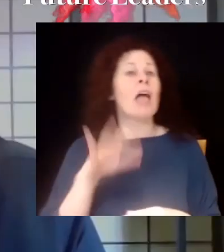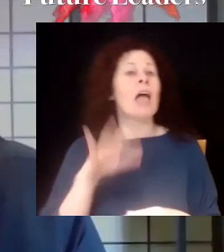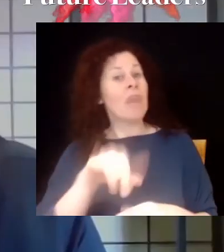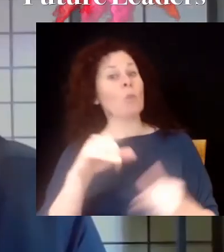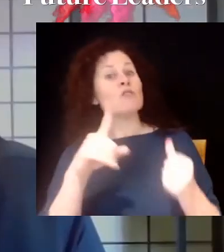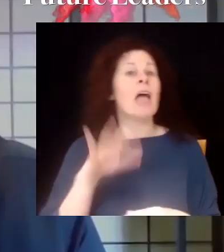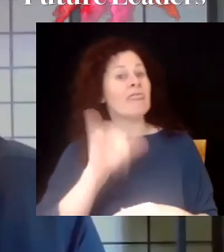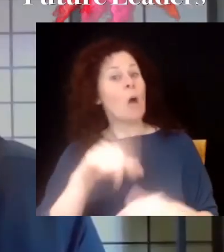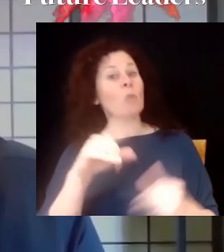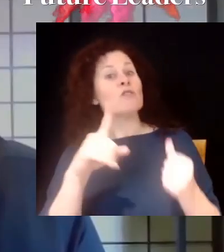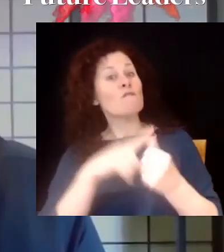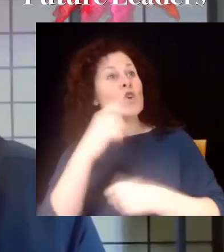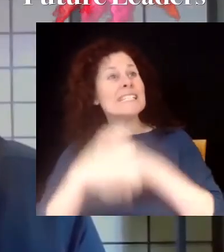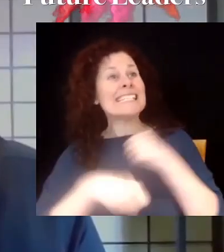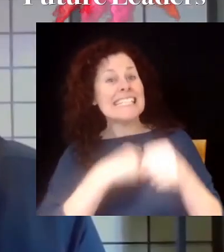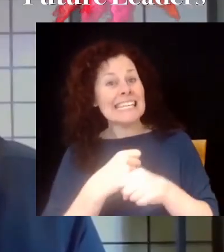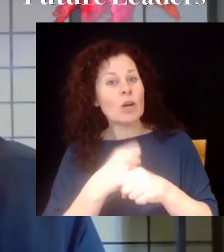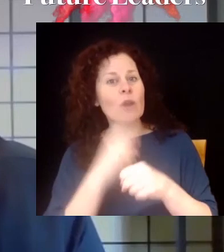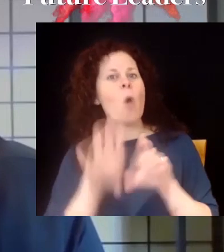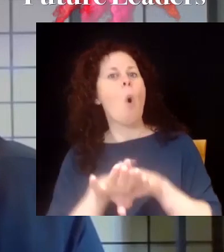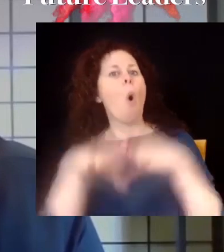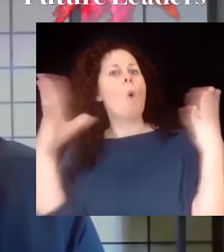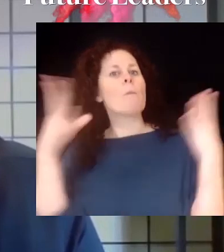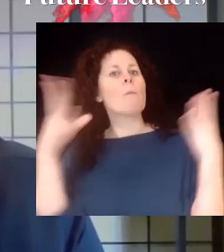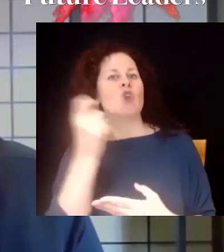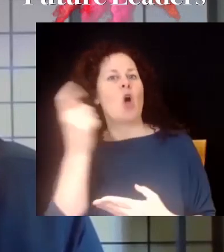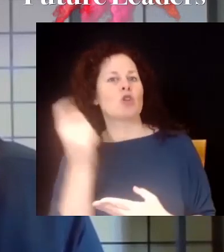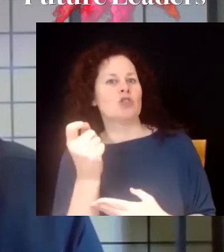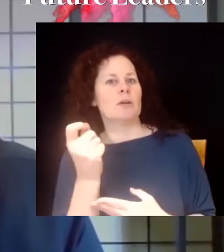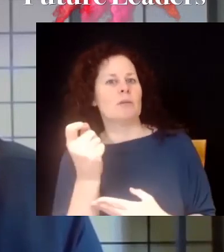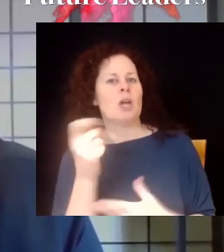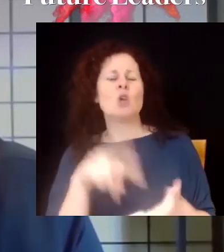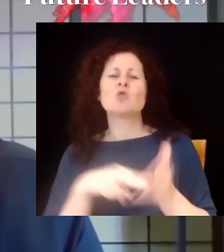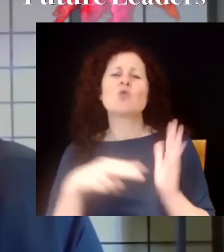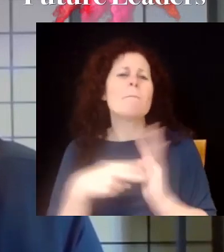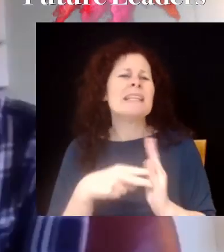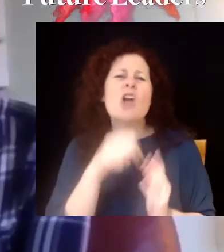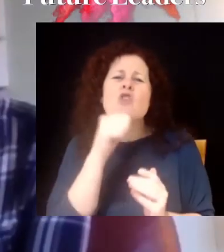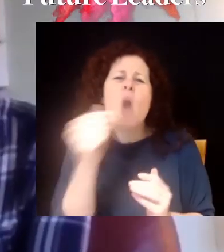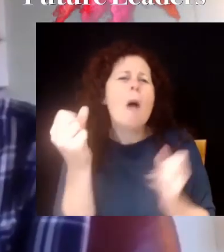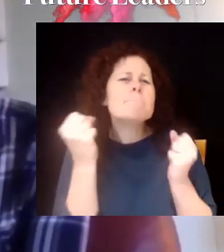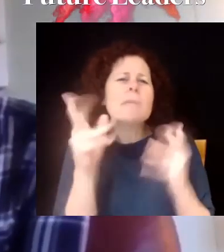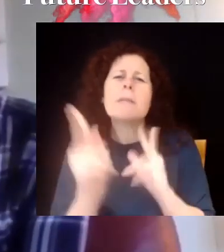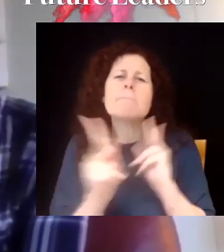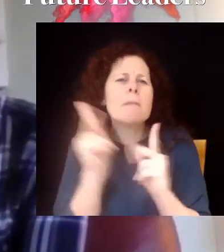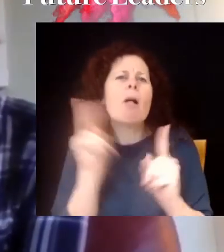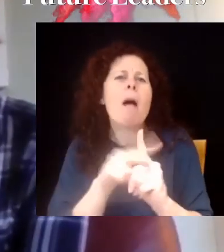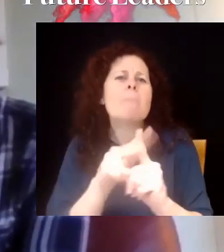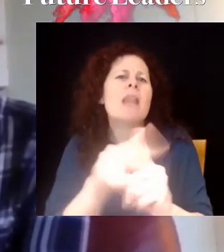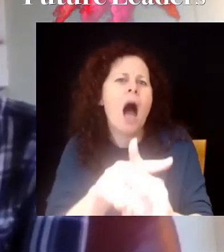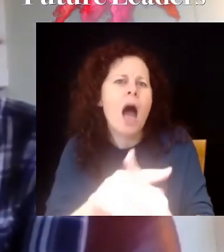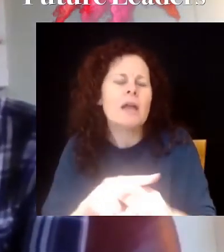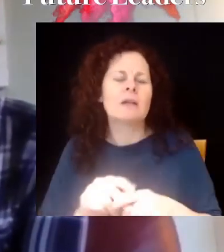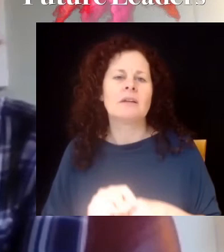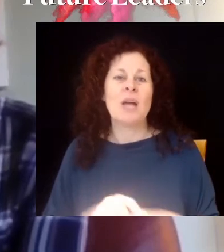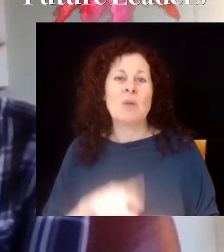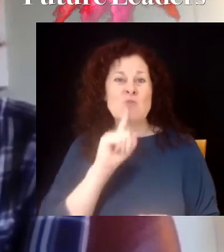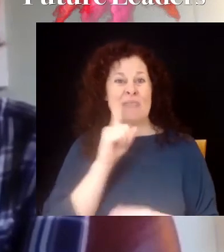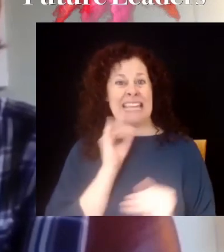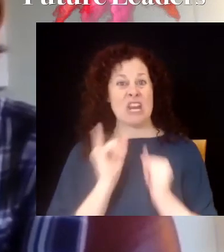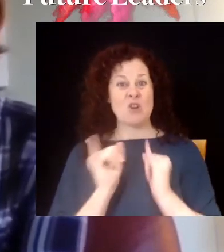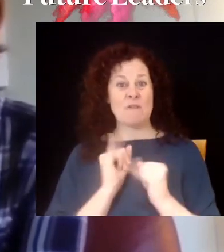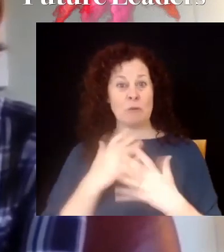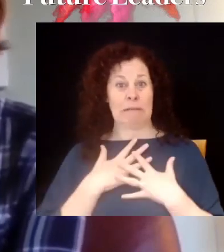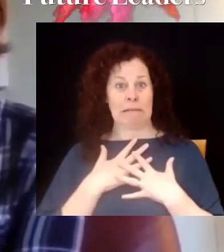me to apply. When you first applied, did you have an interview? What was that experience like? It was the very first time that they'd opened up the scholarship.